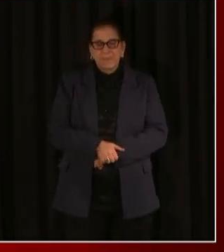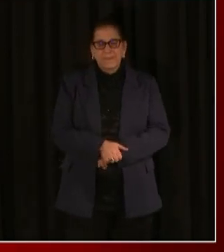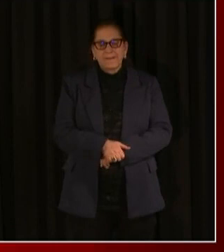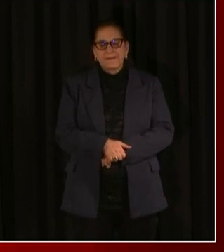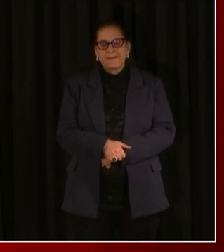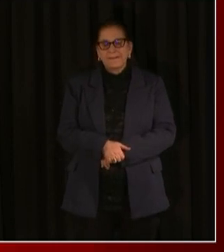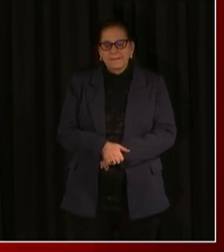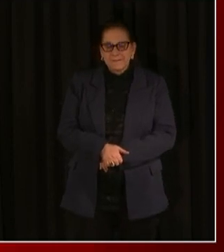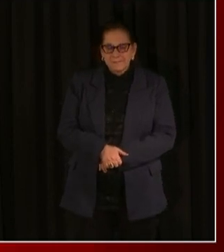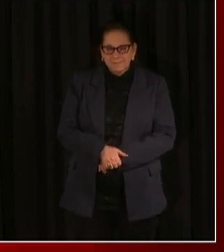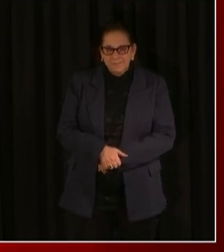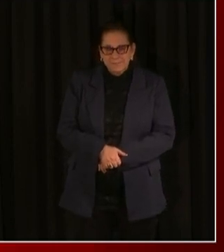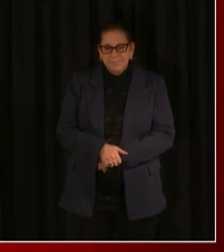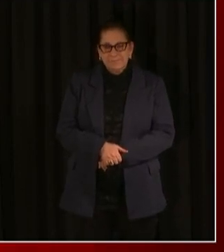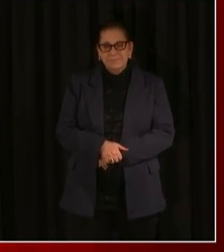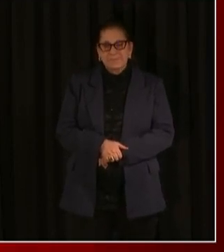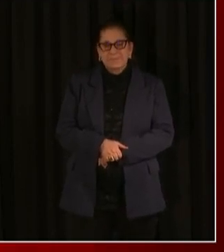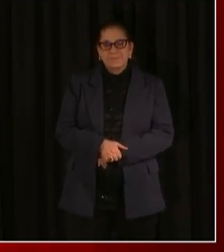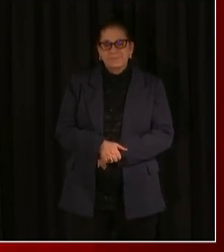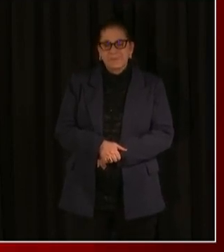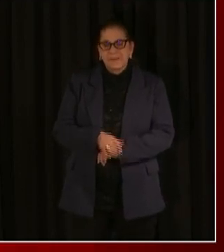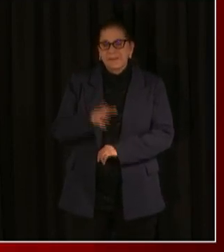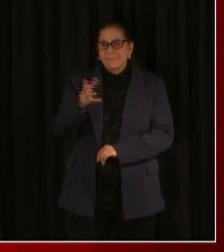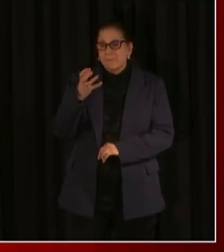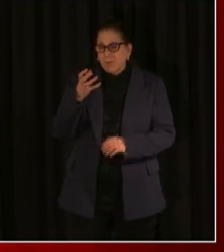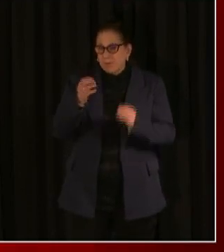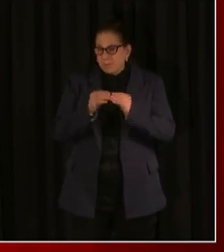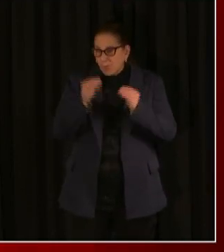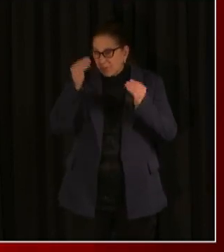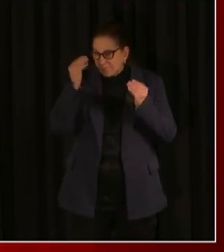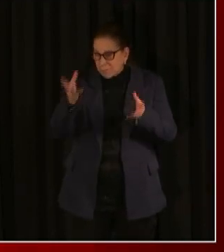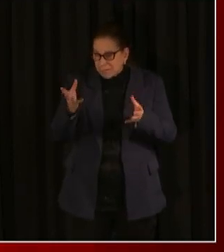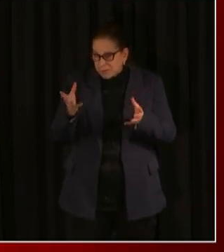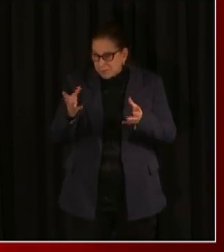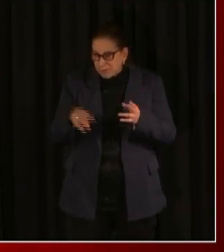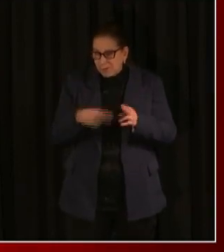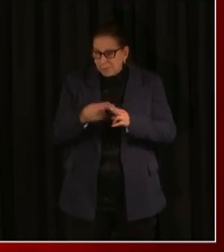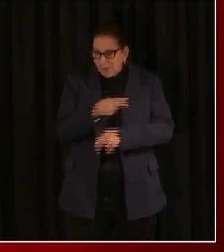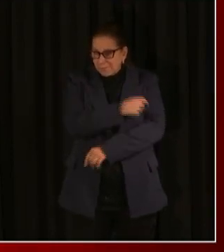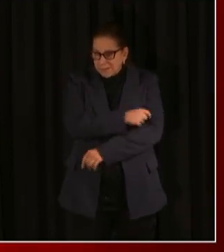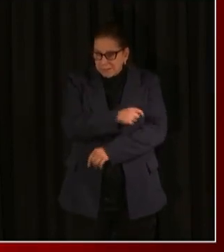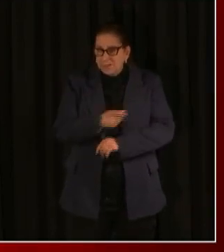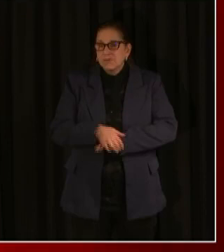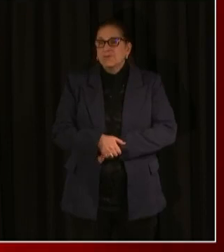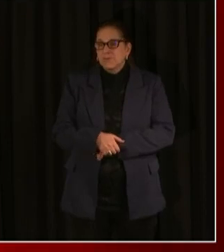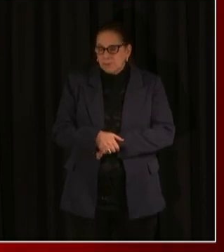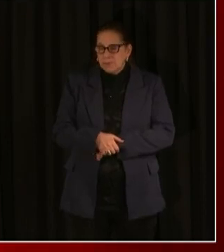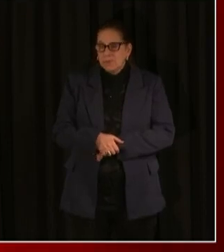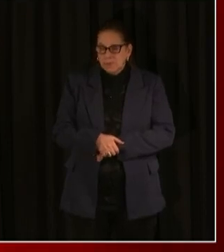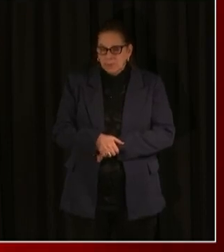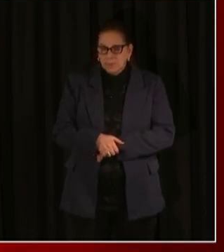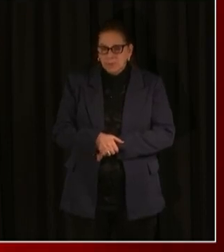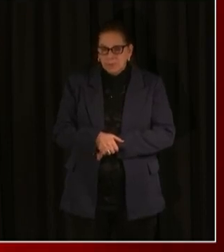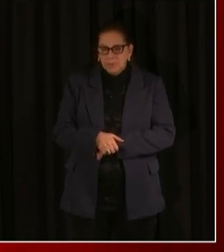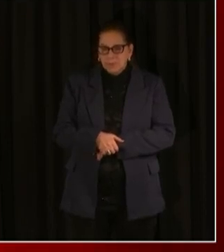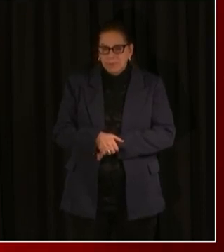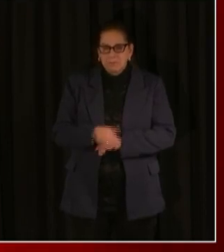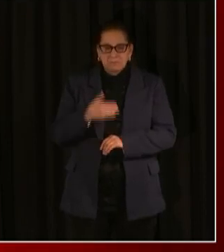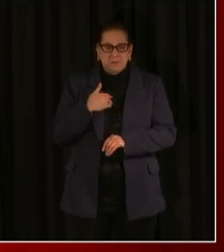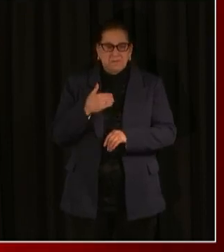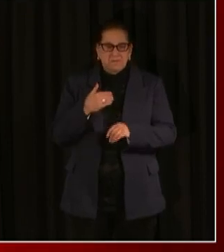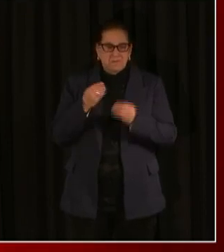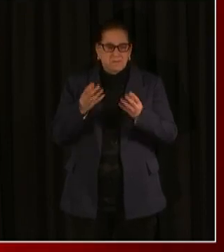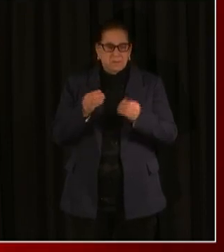For people to get more information about the vaccine and accessing the vaccine, the information is available